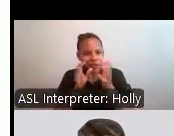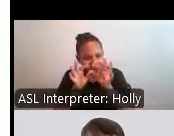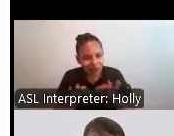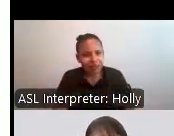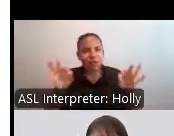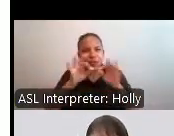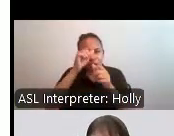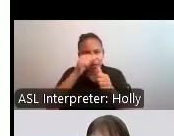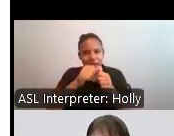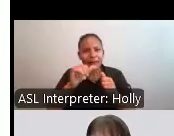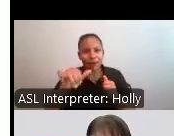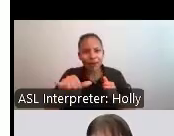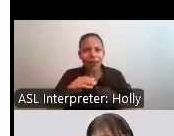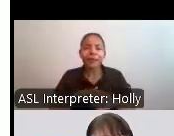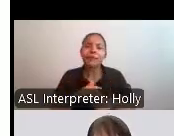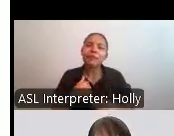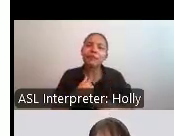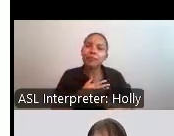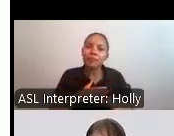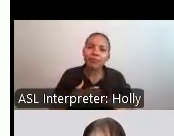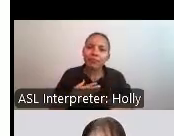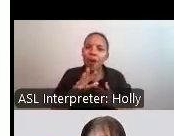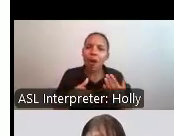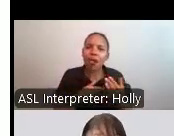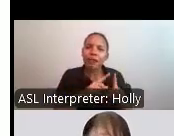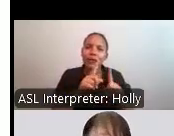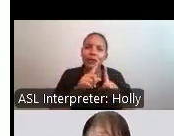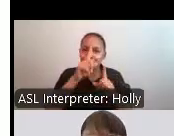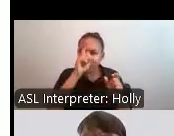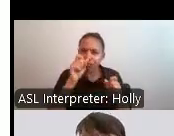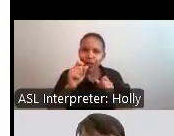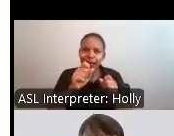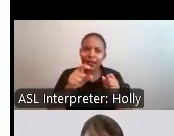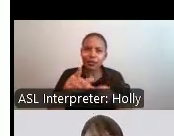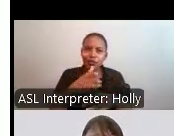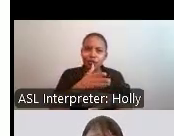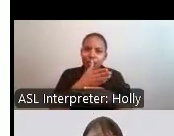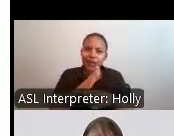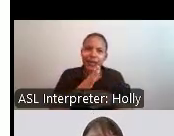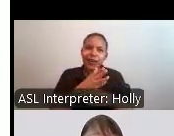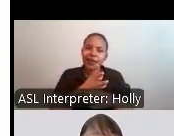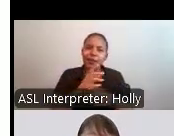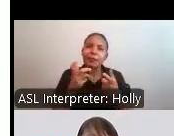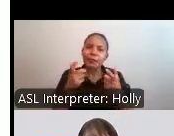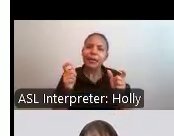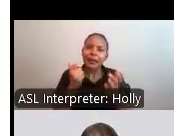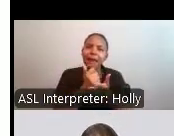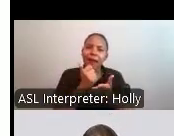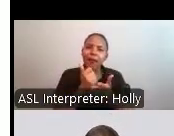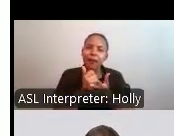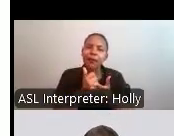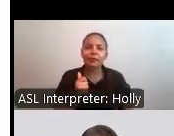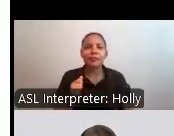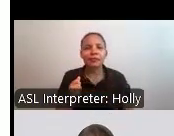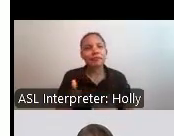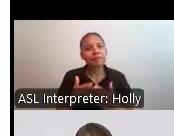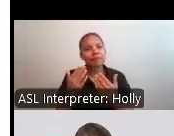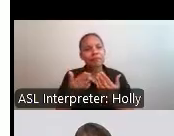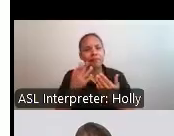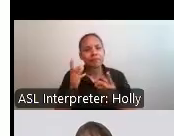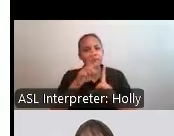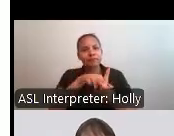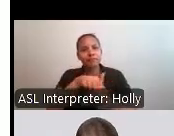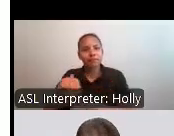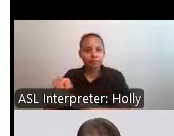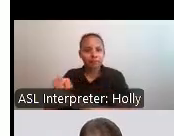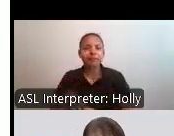I really appreciate all the strategies you shared. They were so helpful and practical. So I am now excited